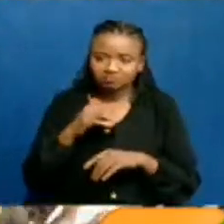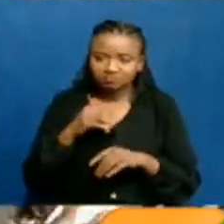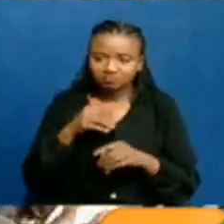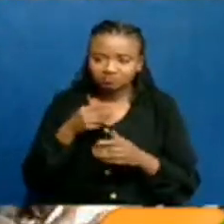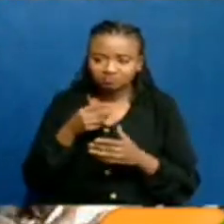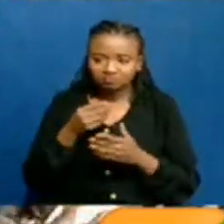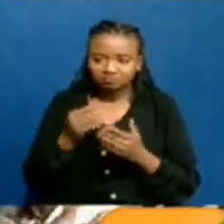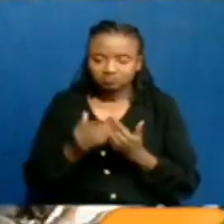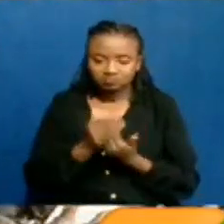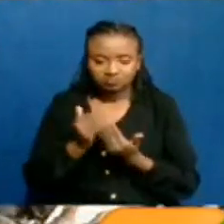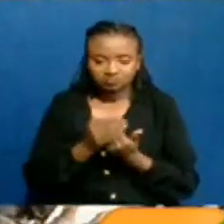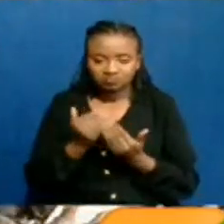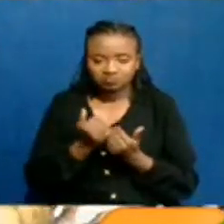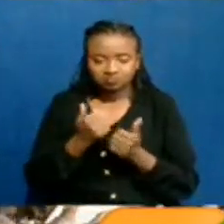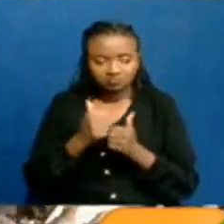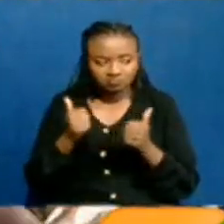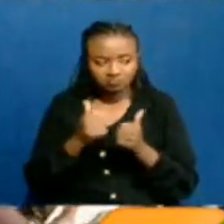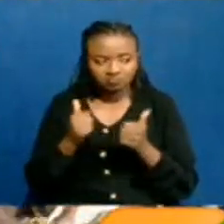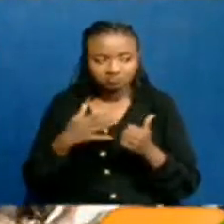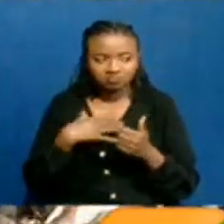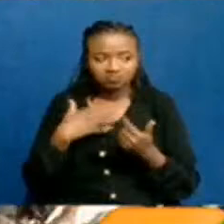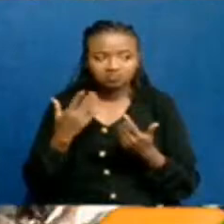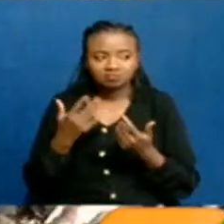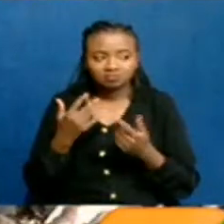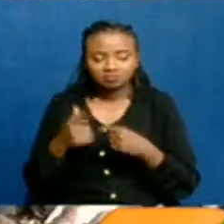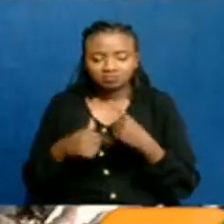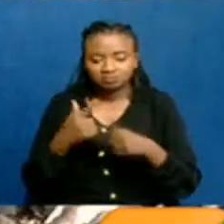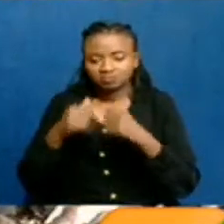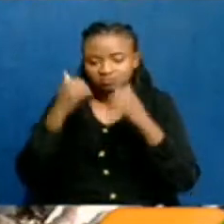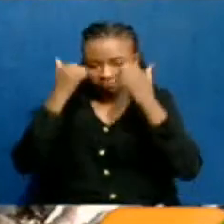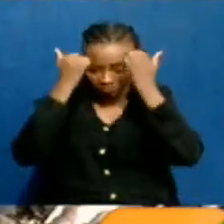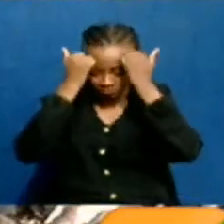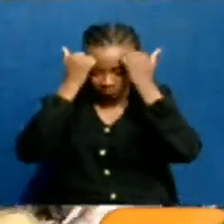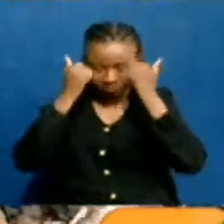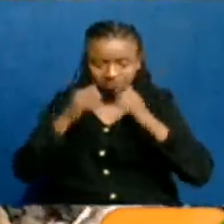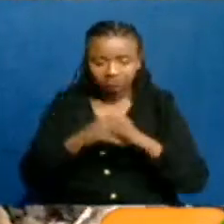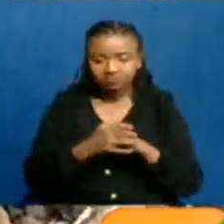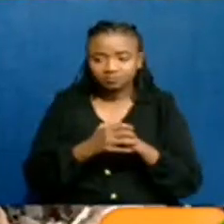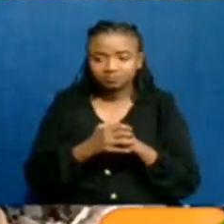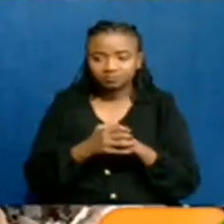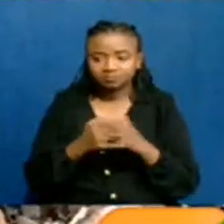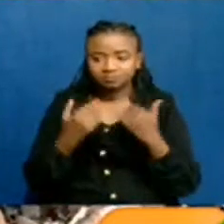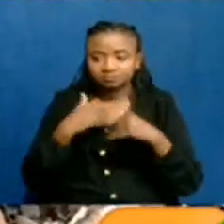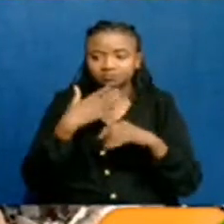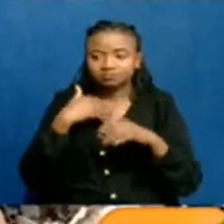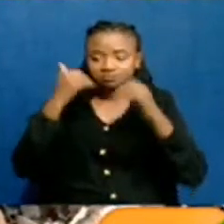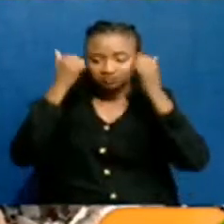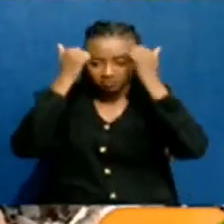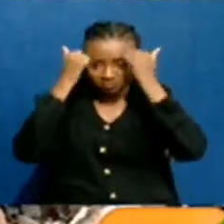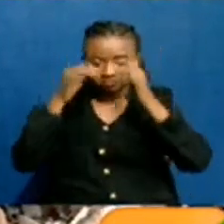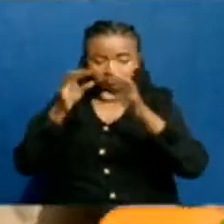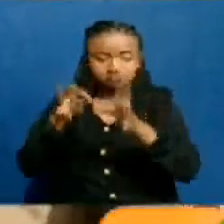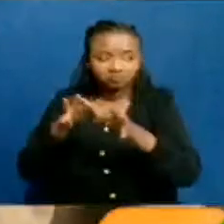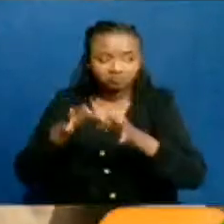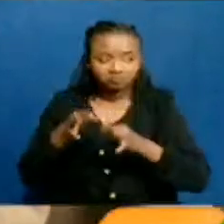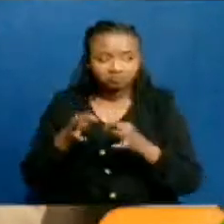Zingine I'm keeping for to continue with my education. Ndapenda kusoma